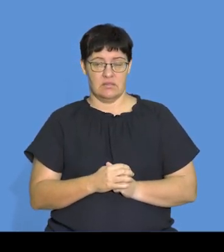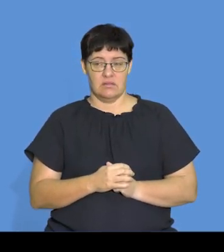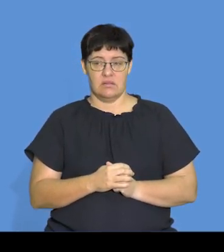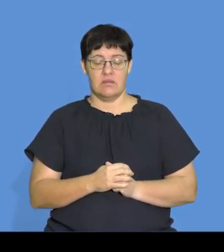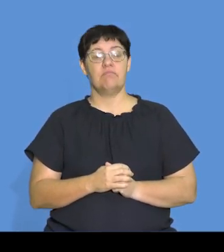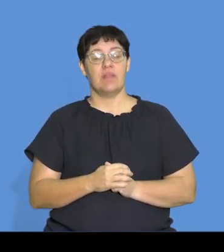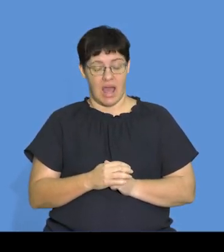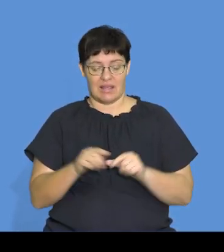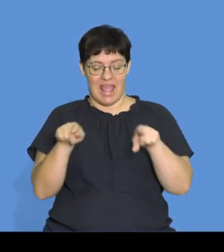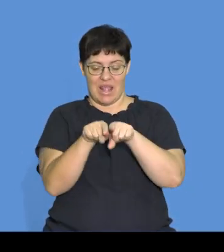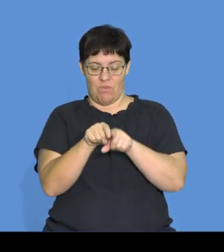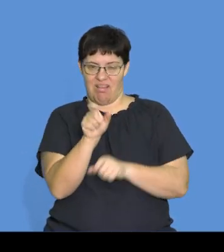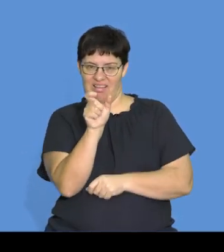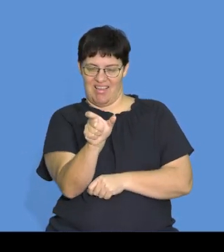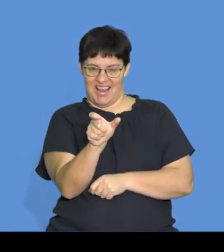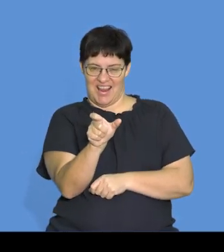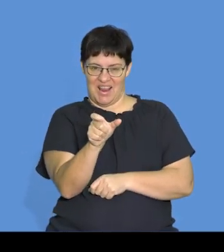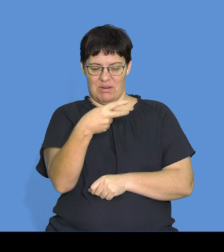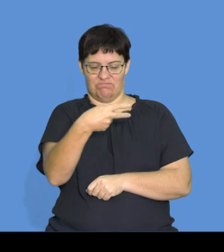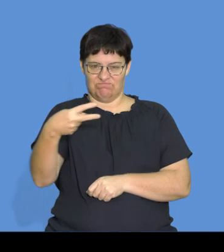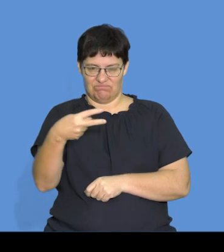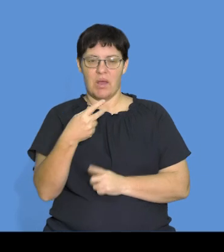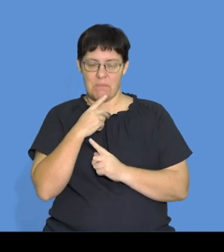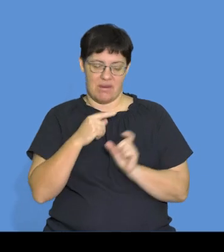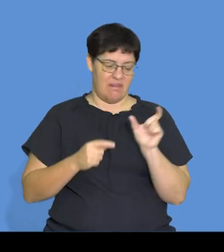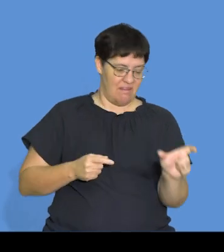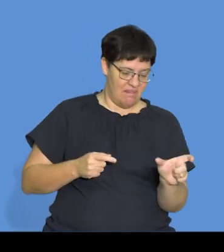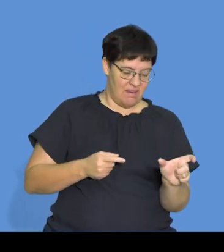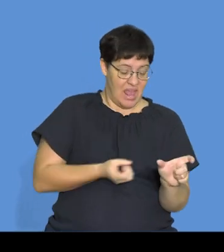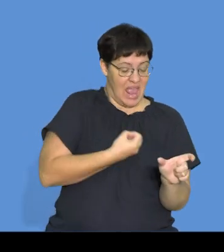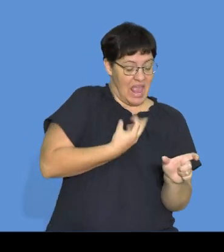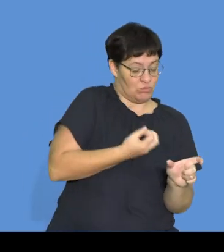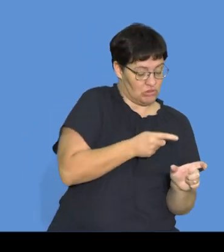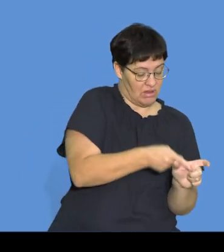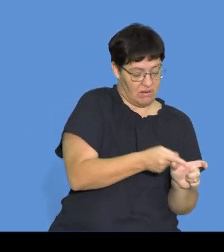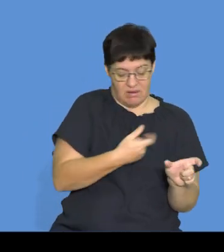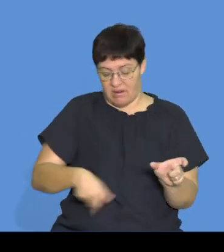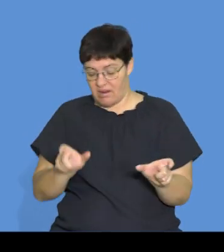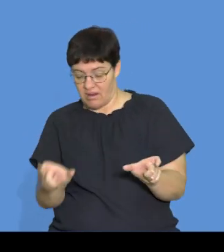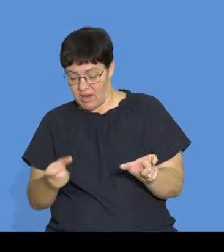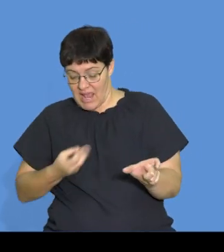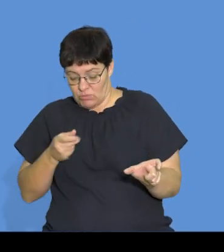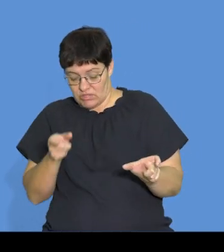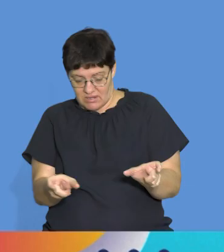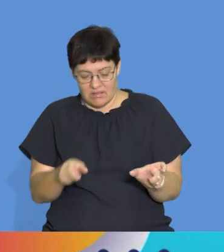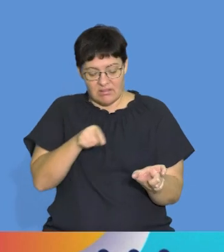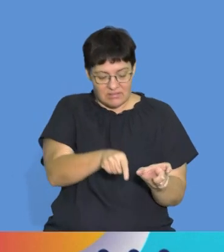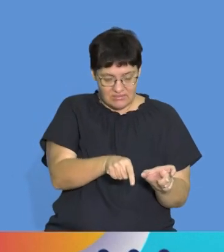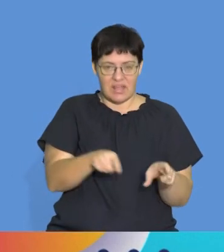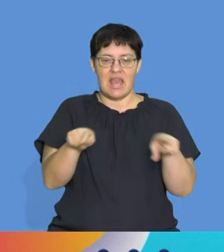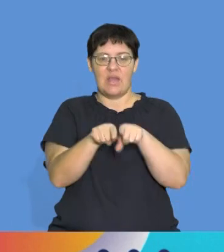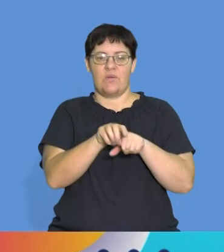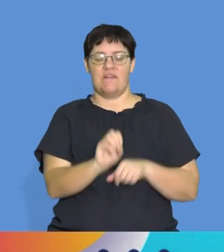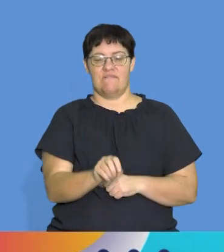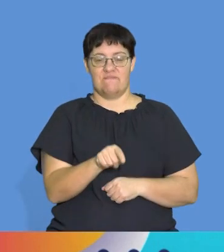symbol between two algebraic expressions. So we've been looking at all these expressions, right? If